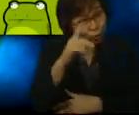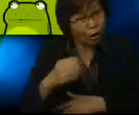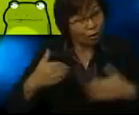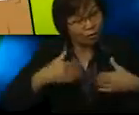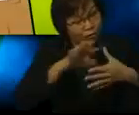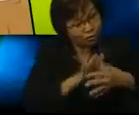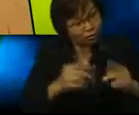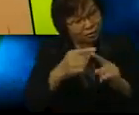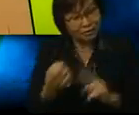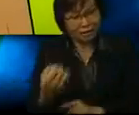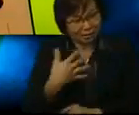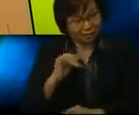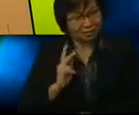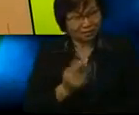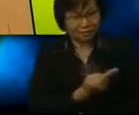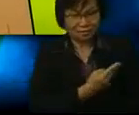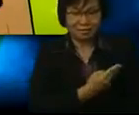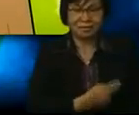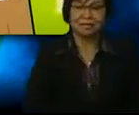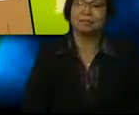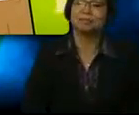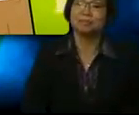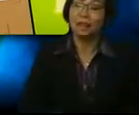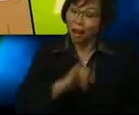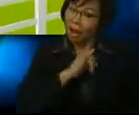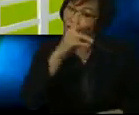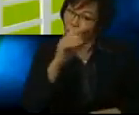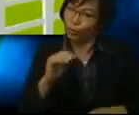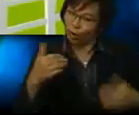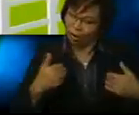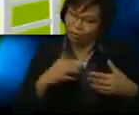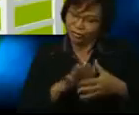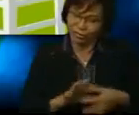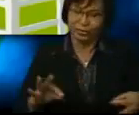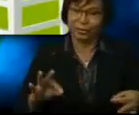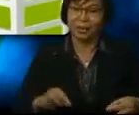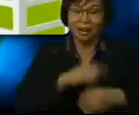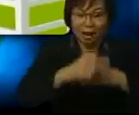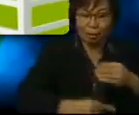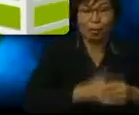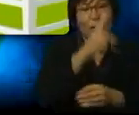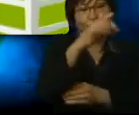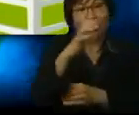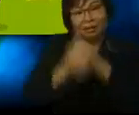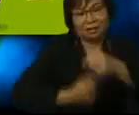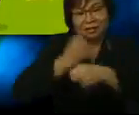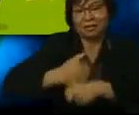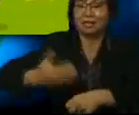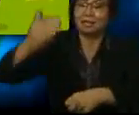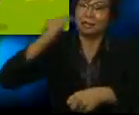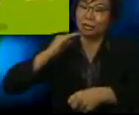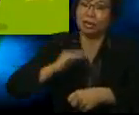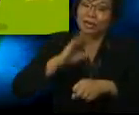us? As a matter of fact, I do. About 100 years ago, this